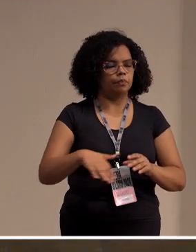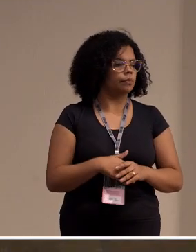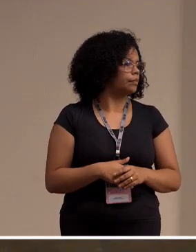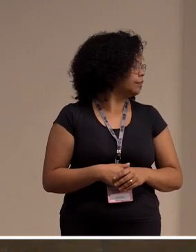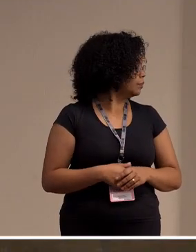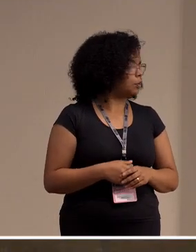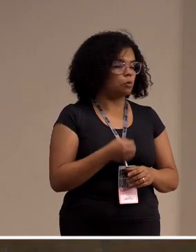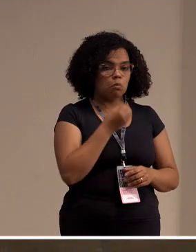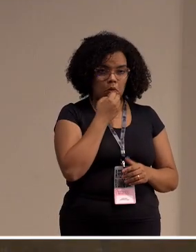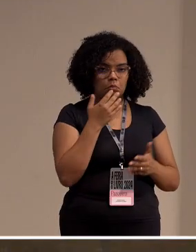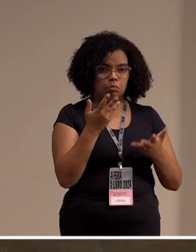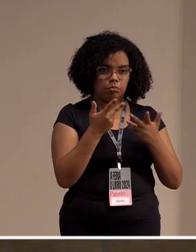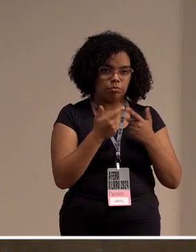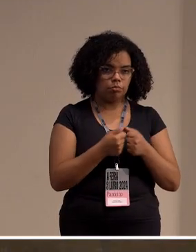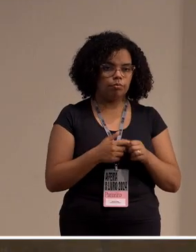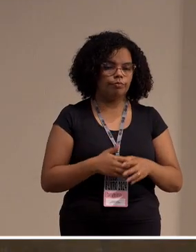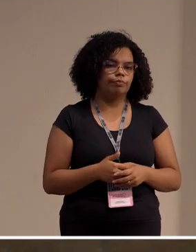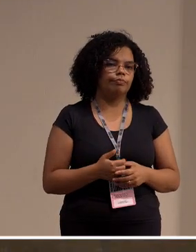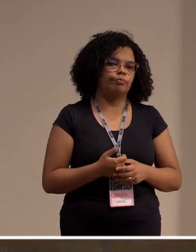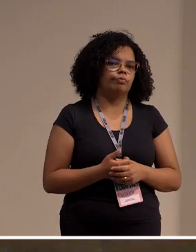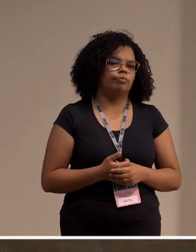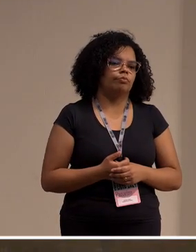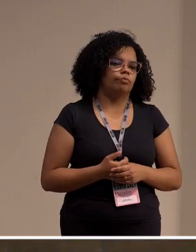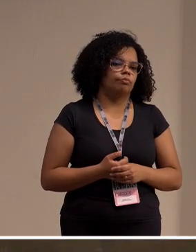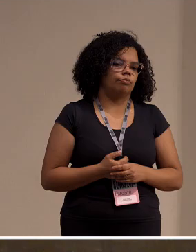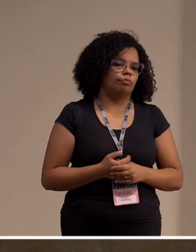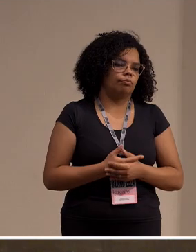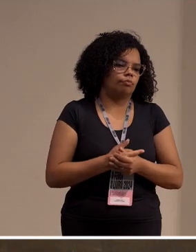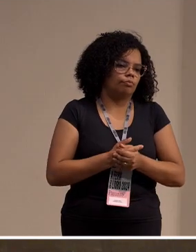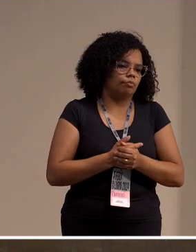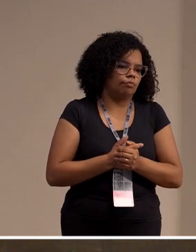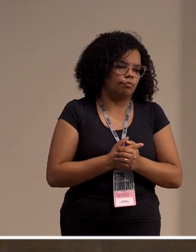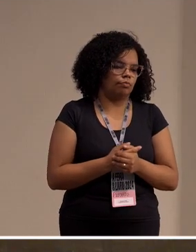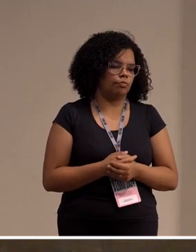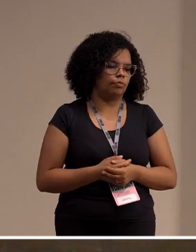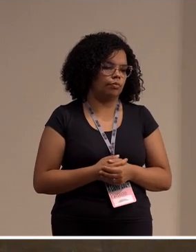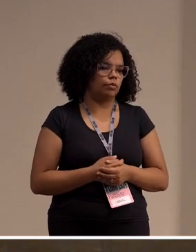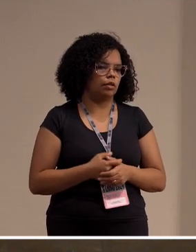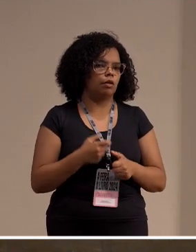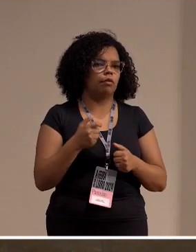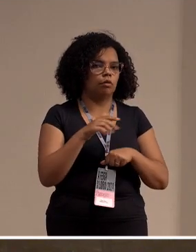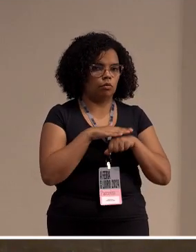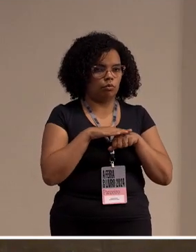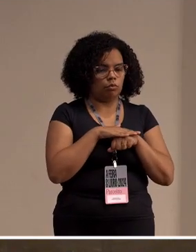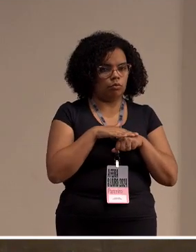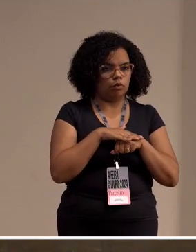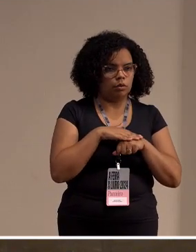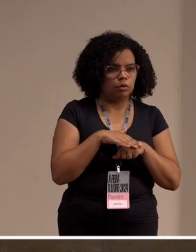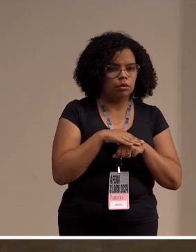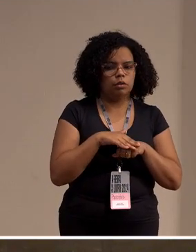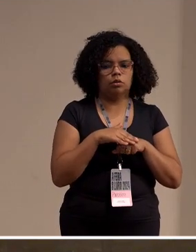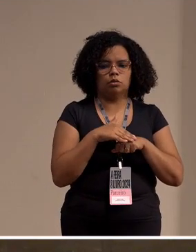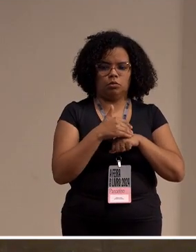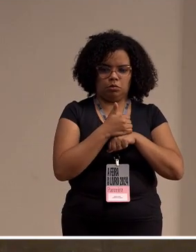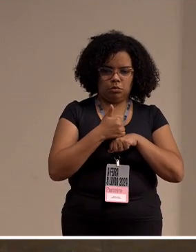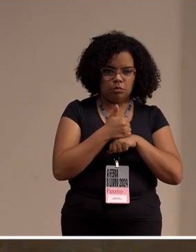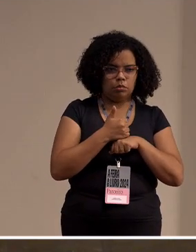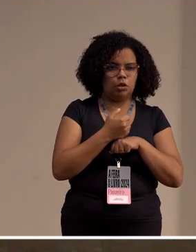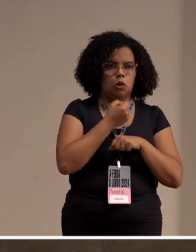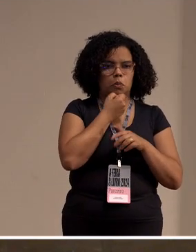Muito bom, maravilhoso. Você, antes da gente vir para cá, a gente estava falando ali sobre, né, a sua carreira como